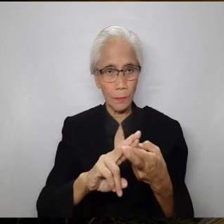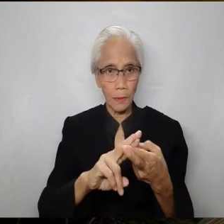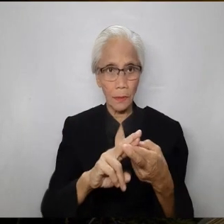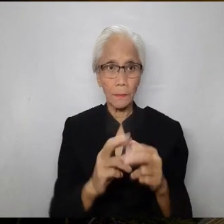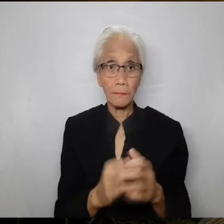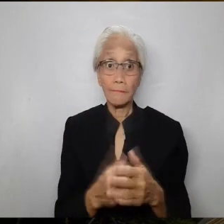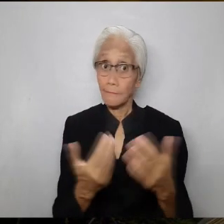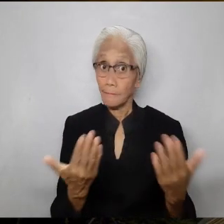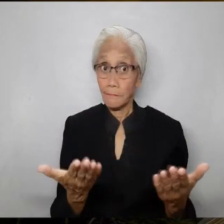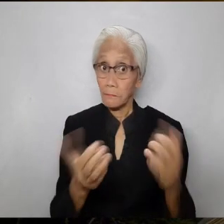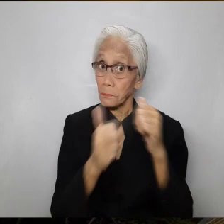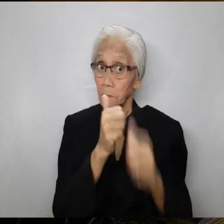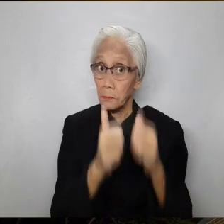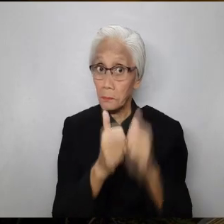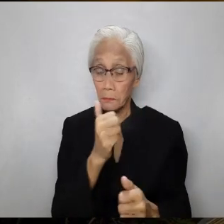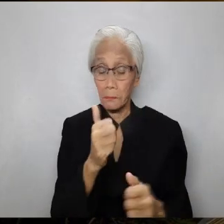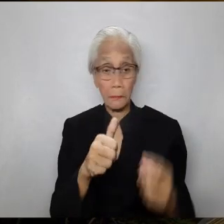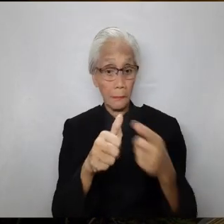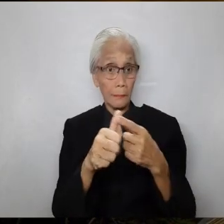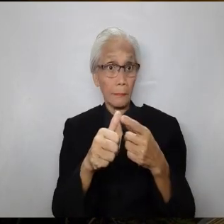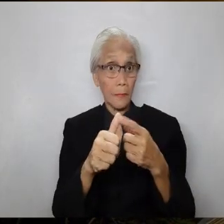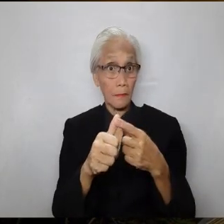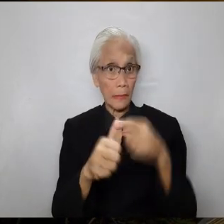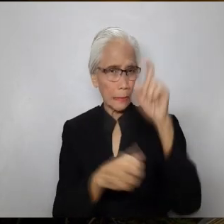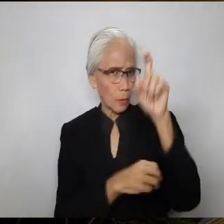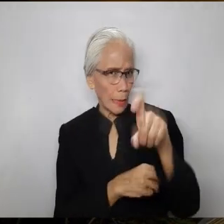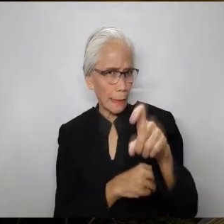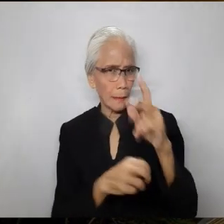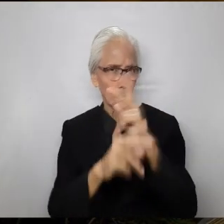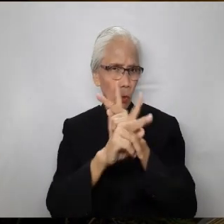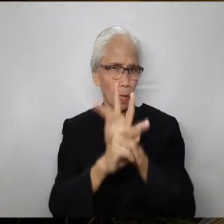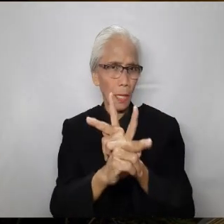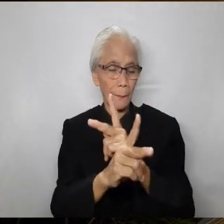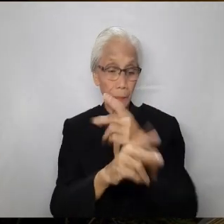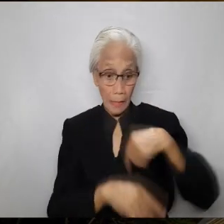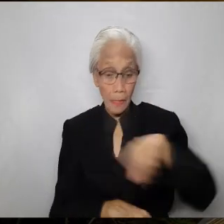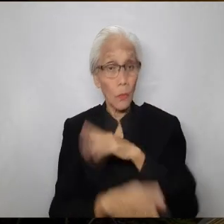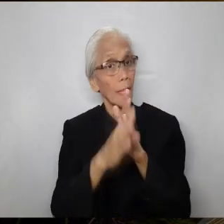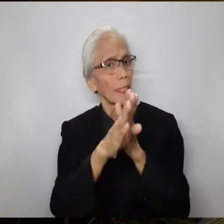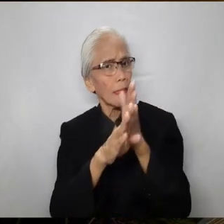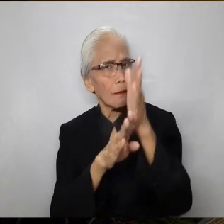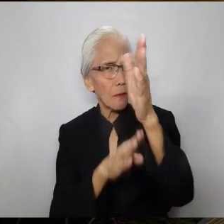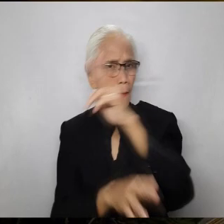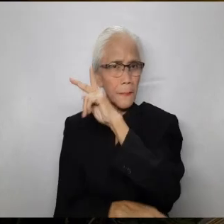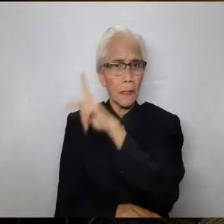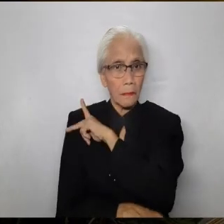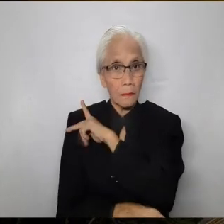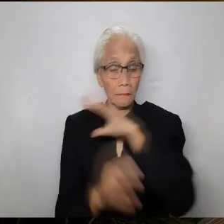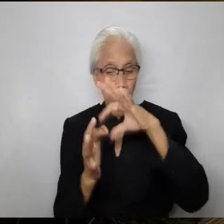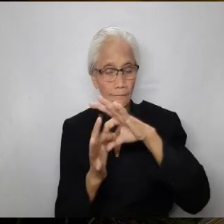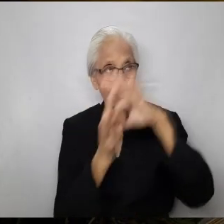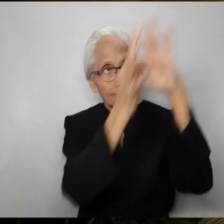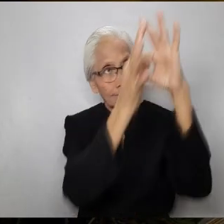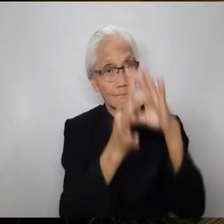all relationships. Therefore, the first bridge we need to keep is our